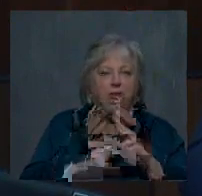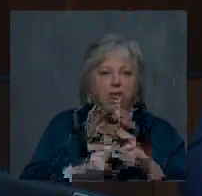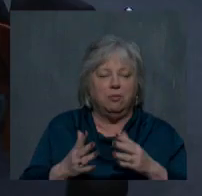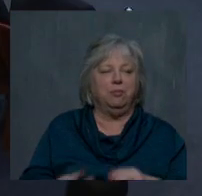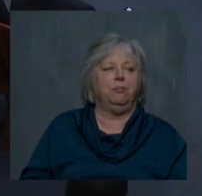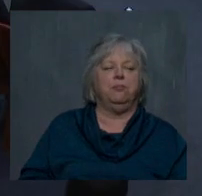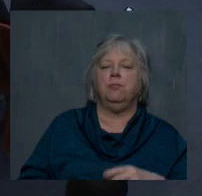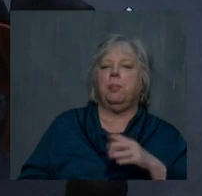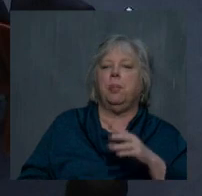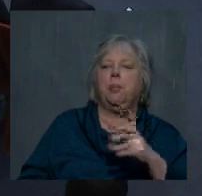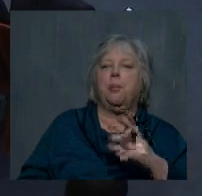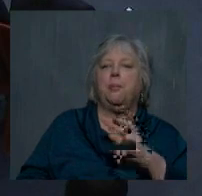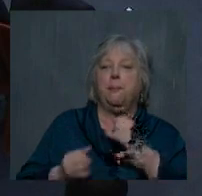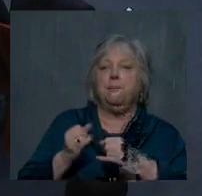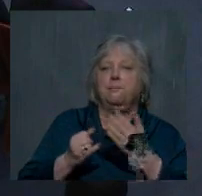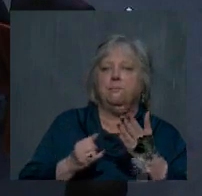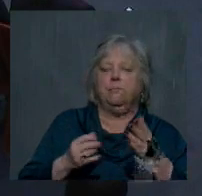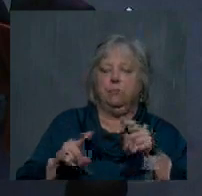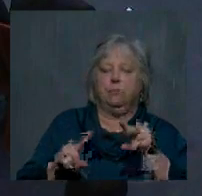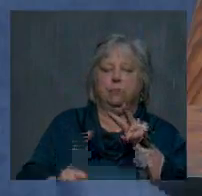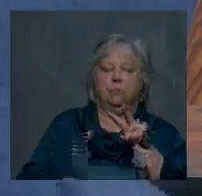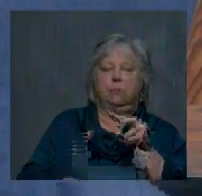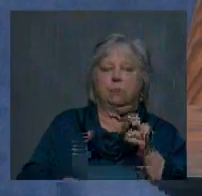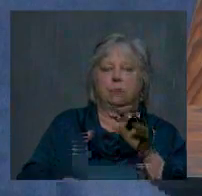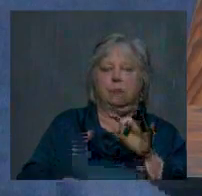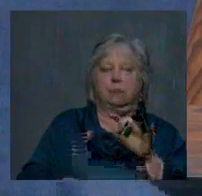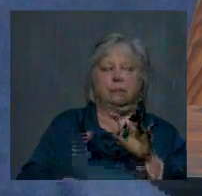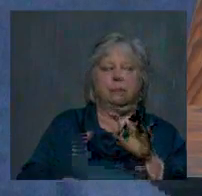The last thing in 2000